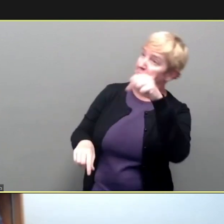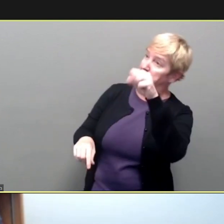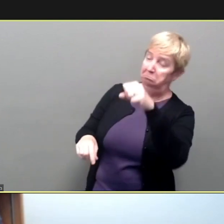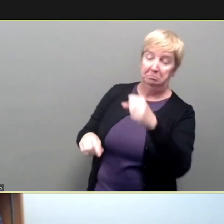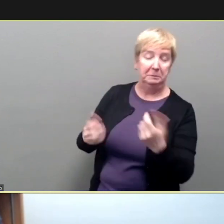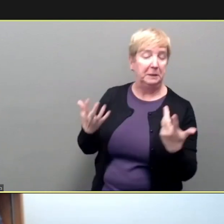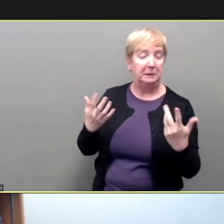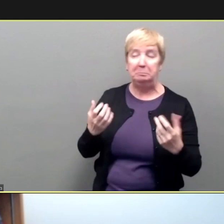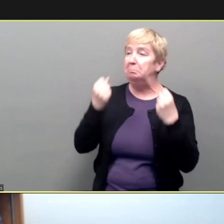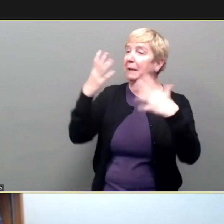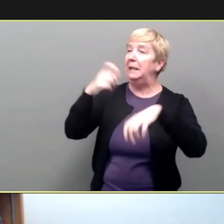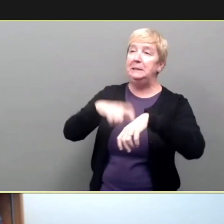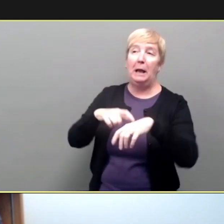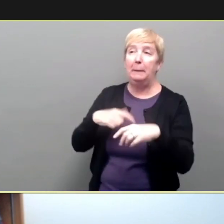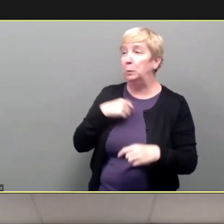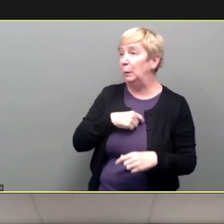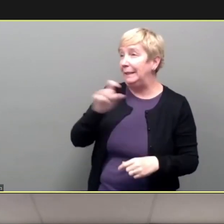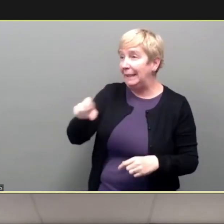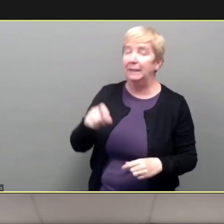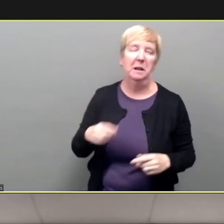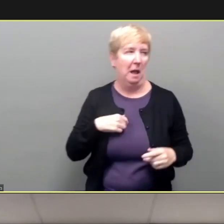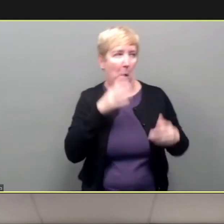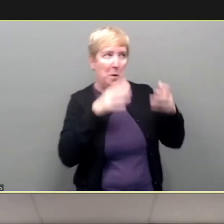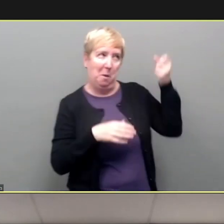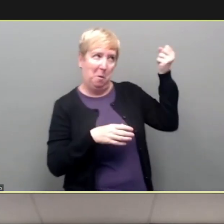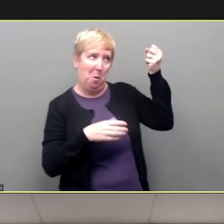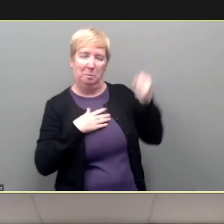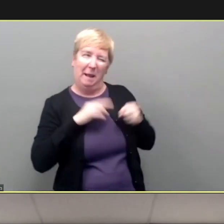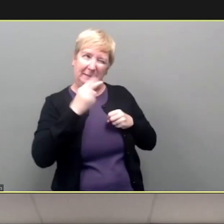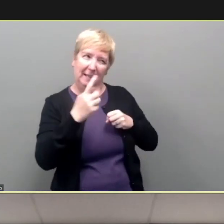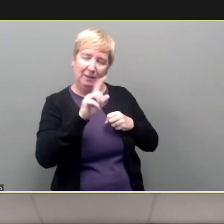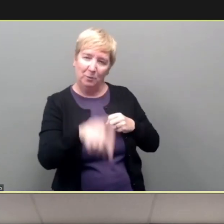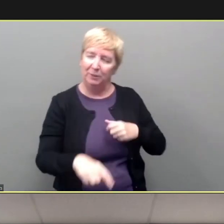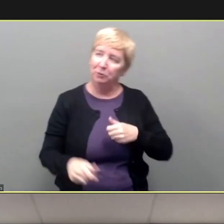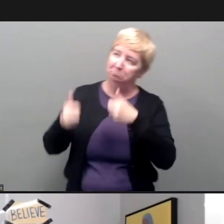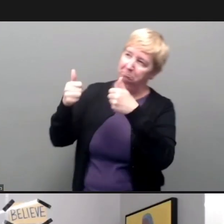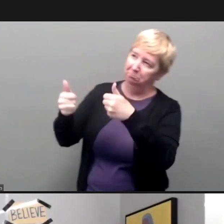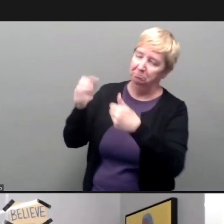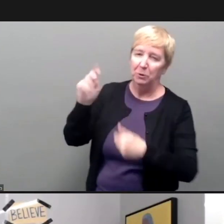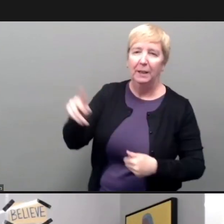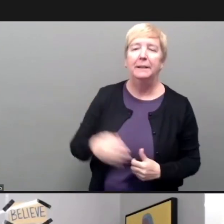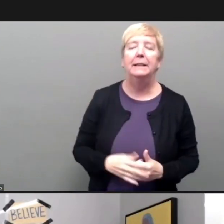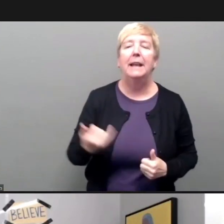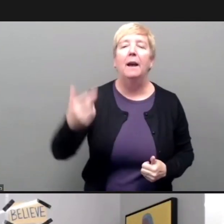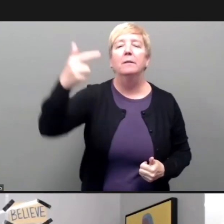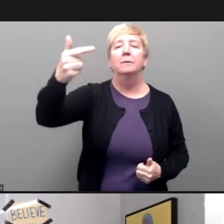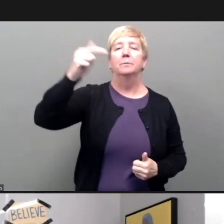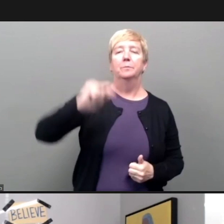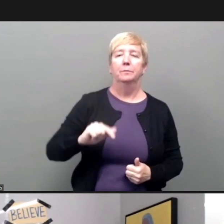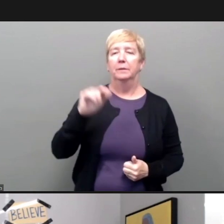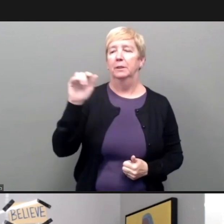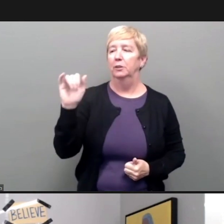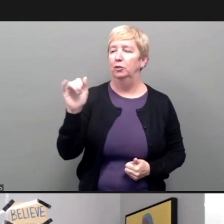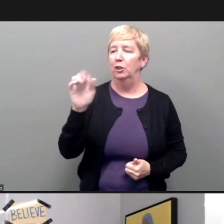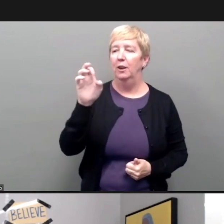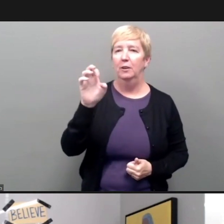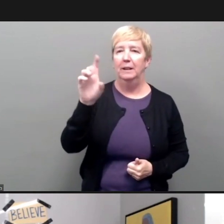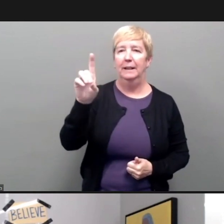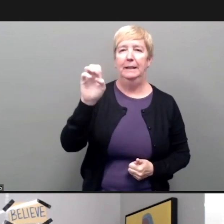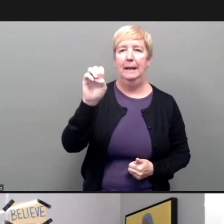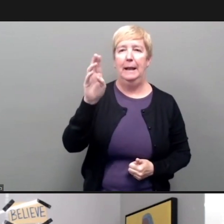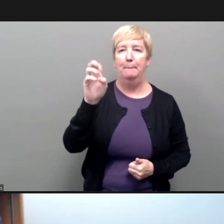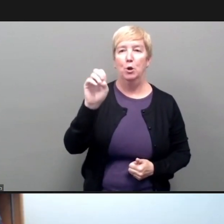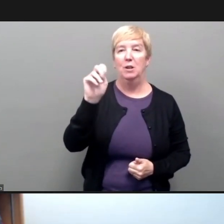Okay, then I'll hold my question. Sounds good. Okay. Next, we'll turn to Jared Ebenreck, followed by Brittany